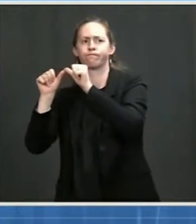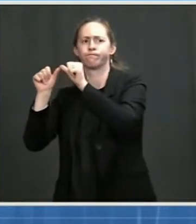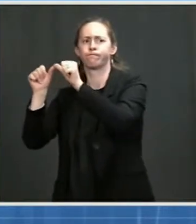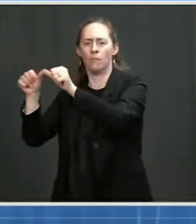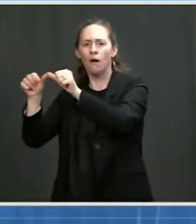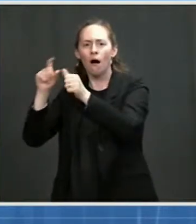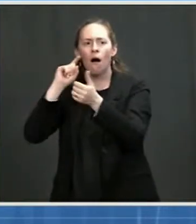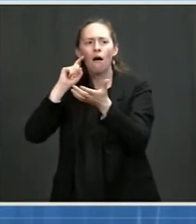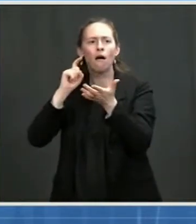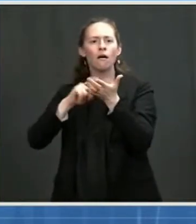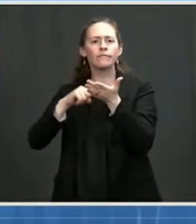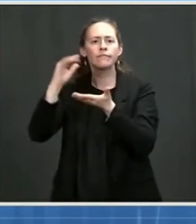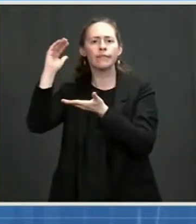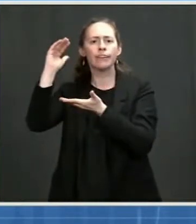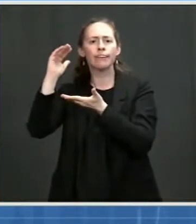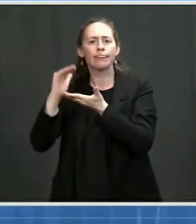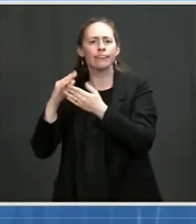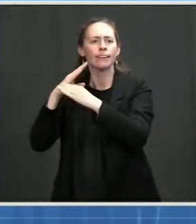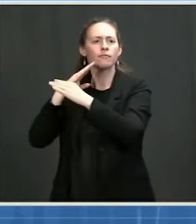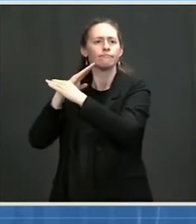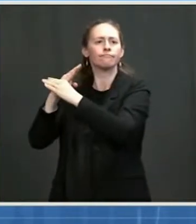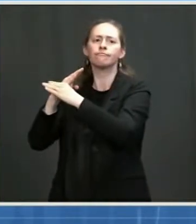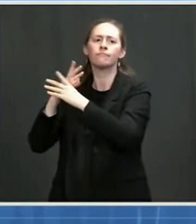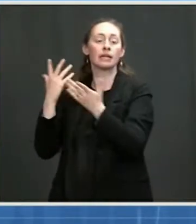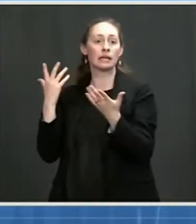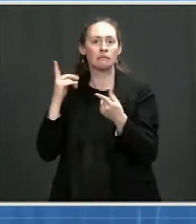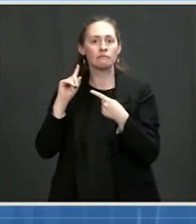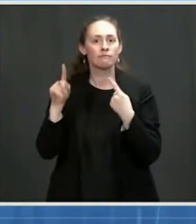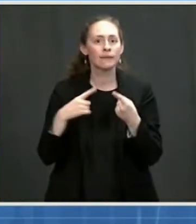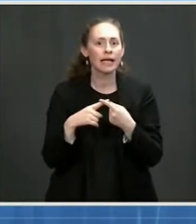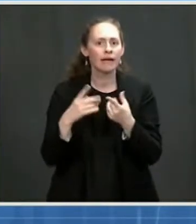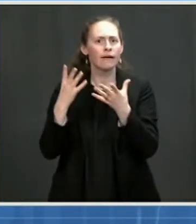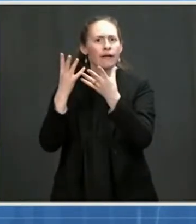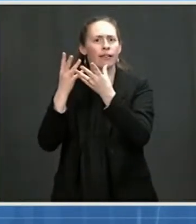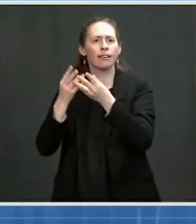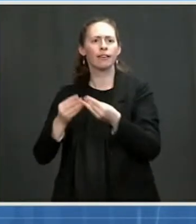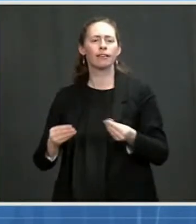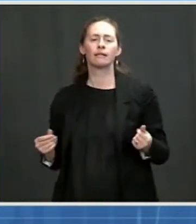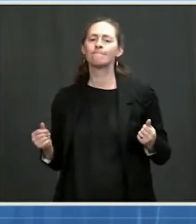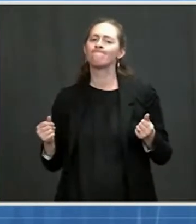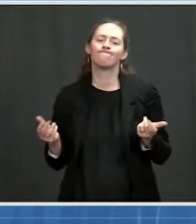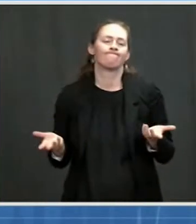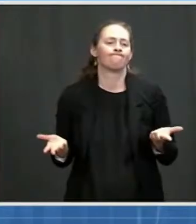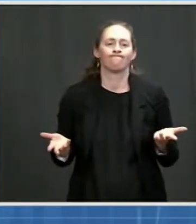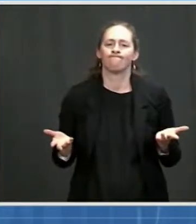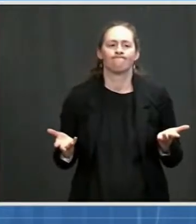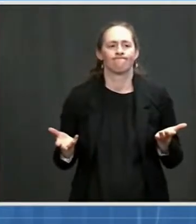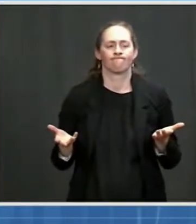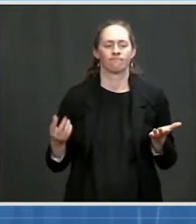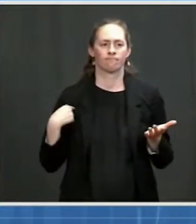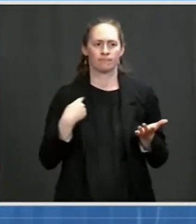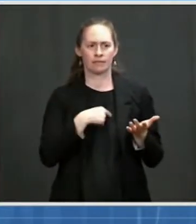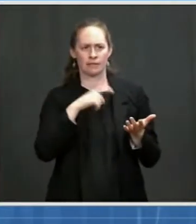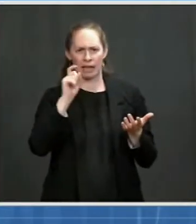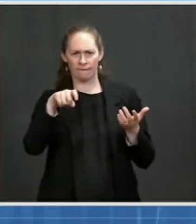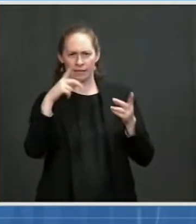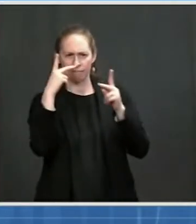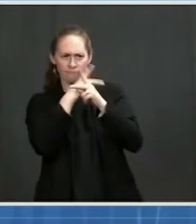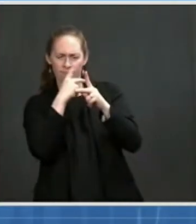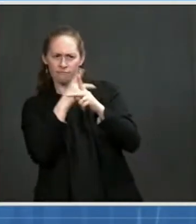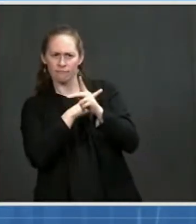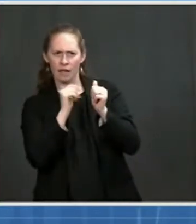to that, but what we are doing just to preemptively get to the point where we'll be able to do it is that there are a number of studies